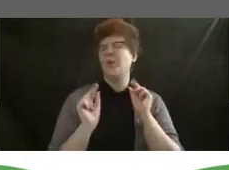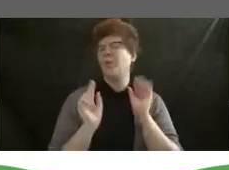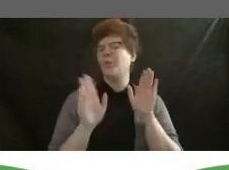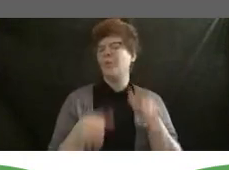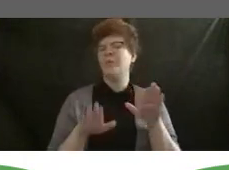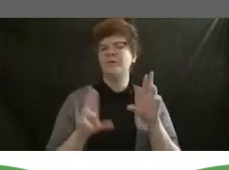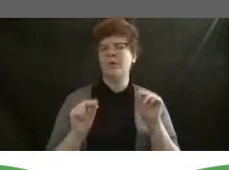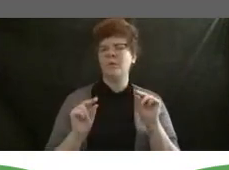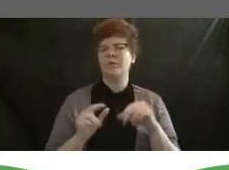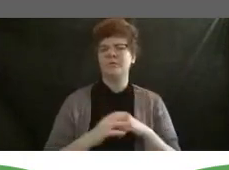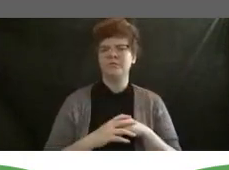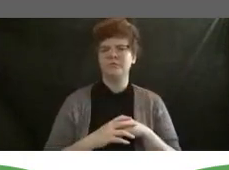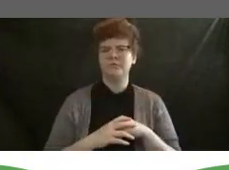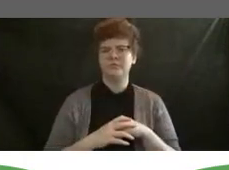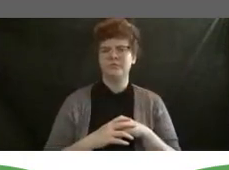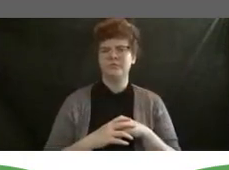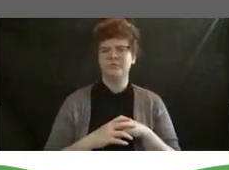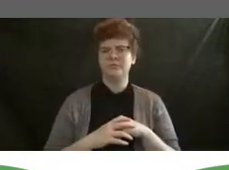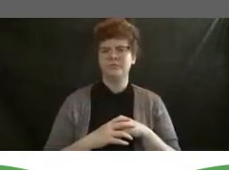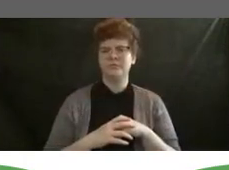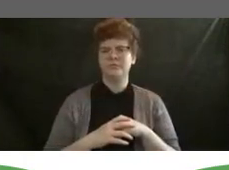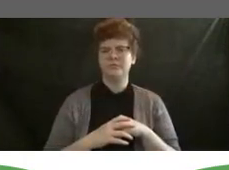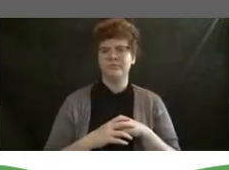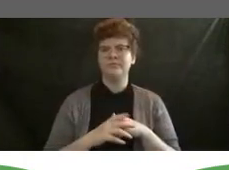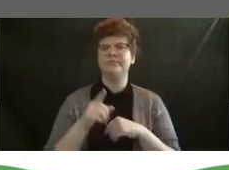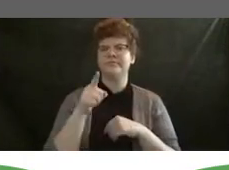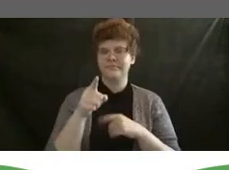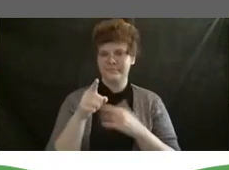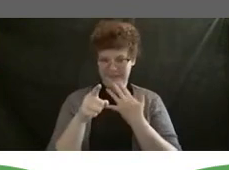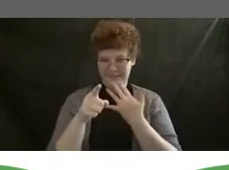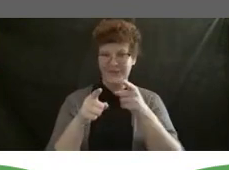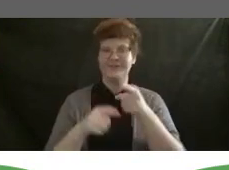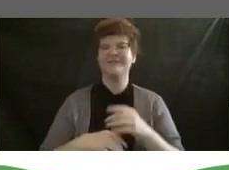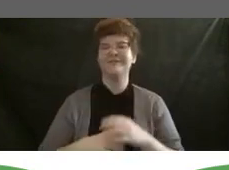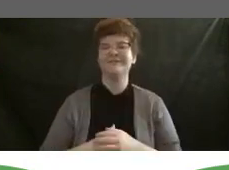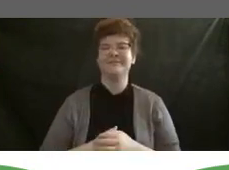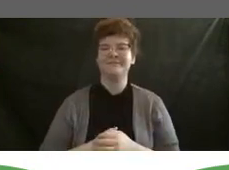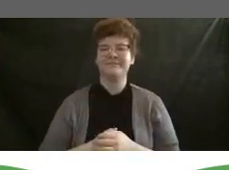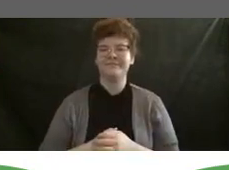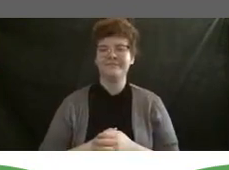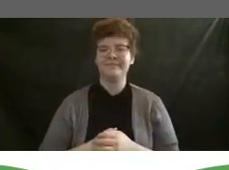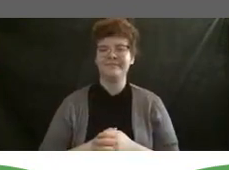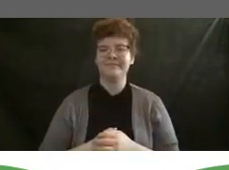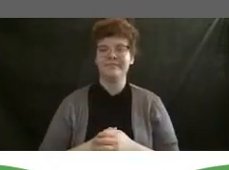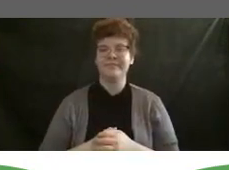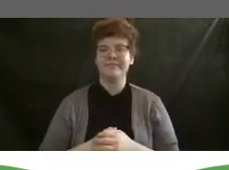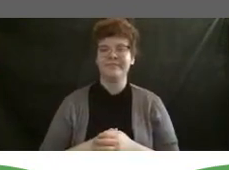There we go. I want to select this color is my main color. But now instead of analogous